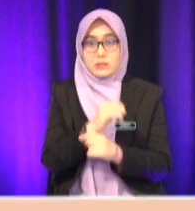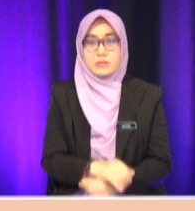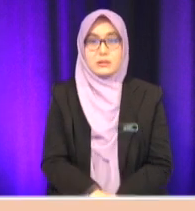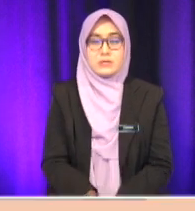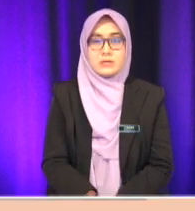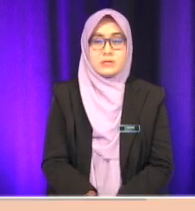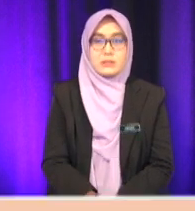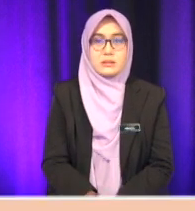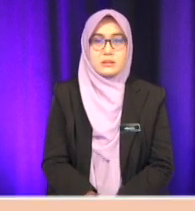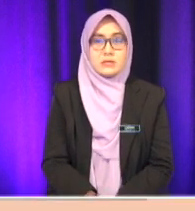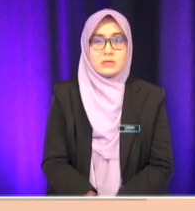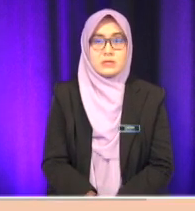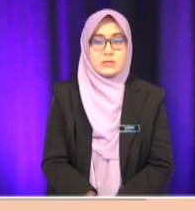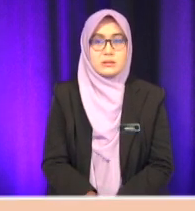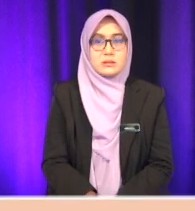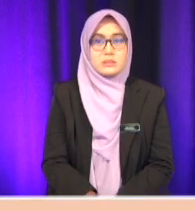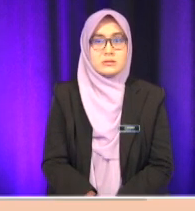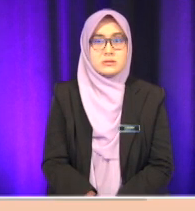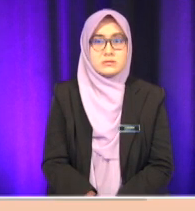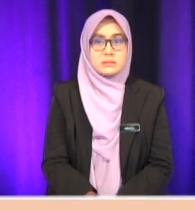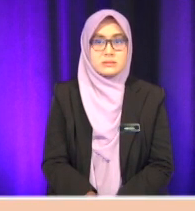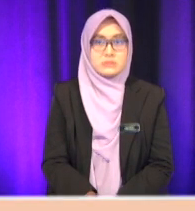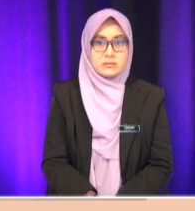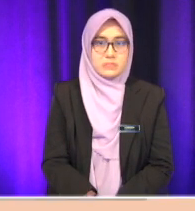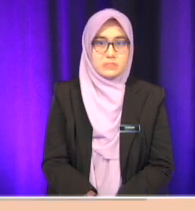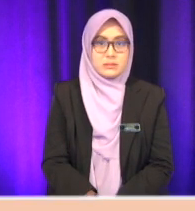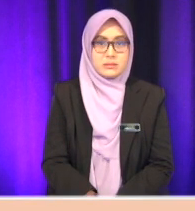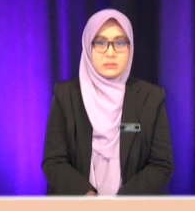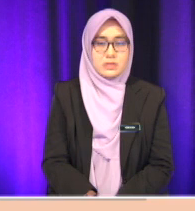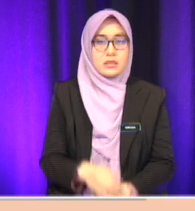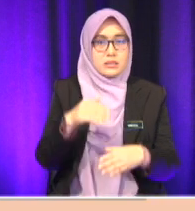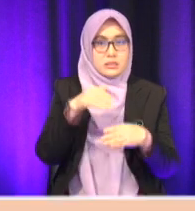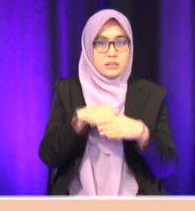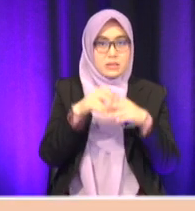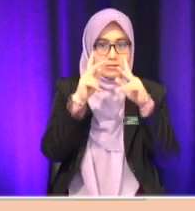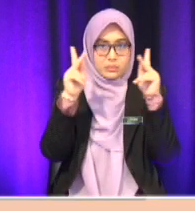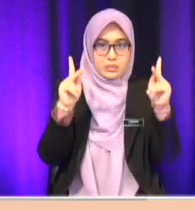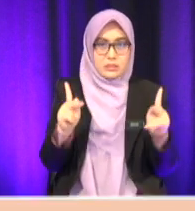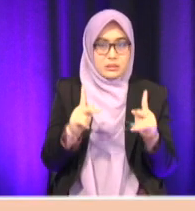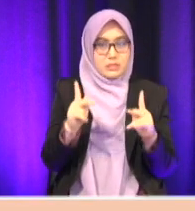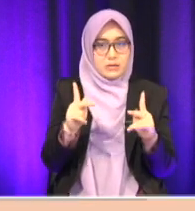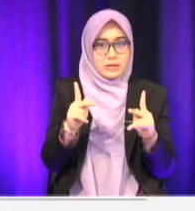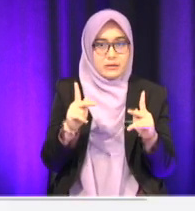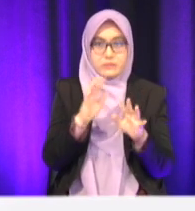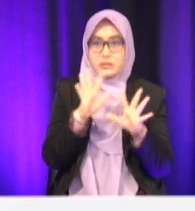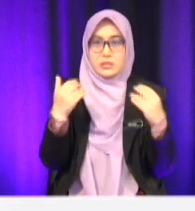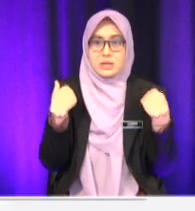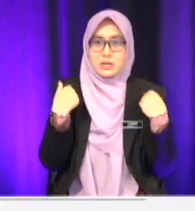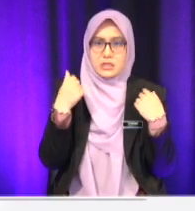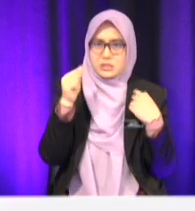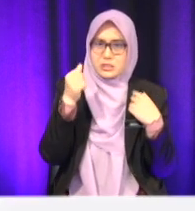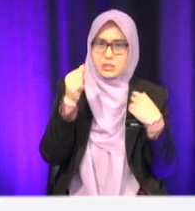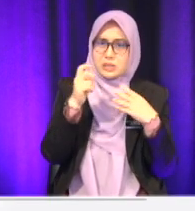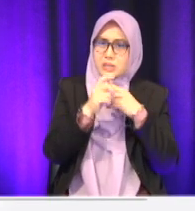here, but is it anything to talk about 10 years here? Oh, I don't find it. You don't find it, so it's